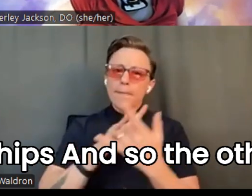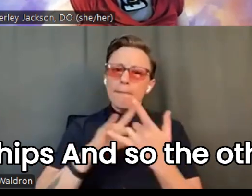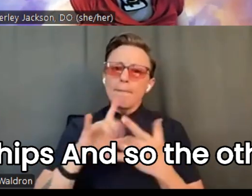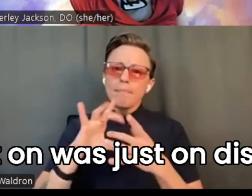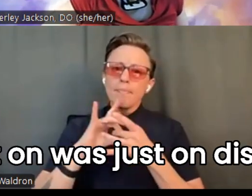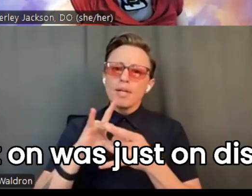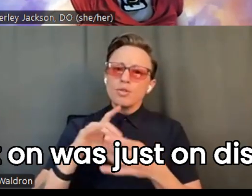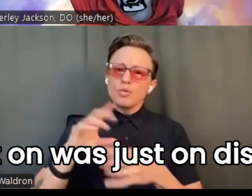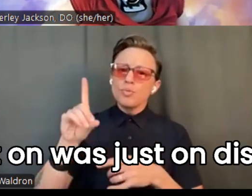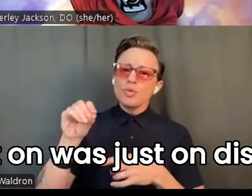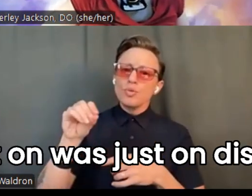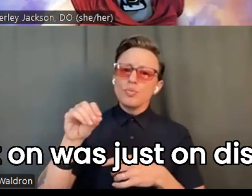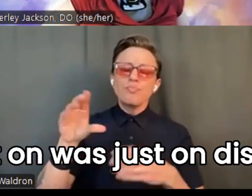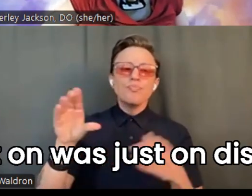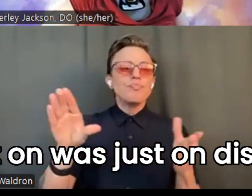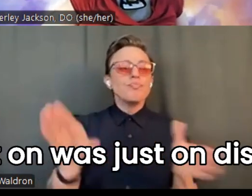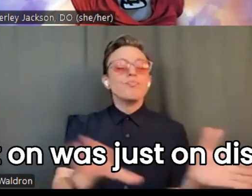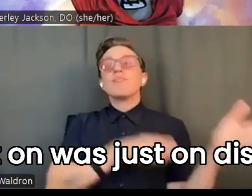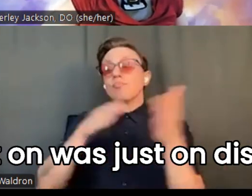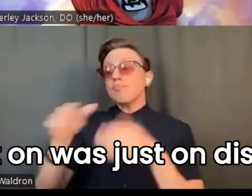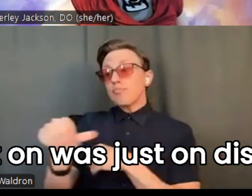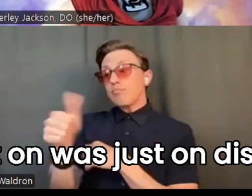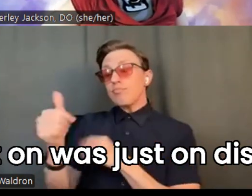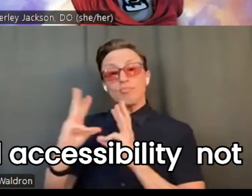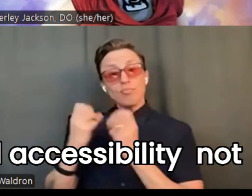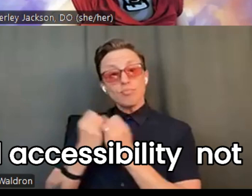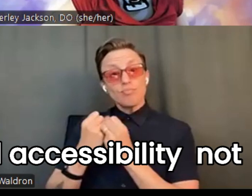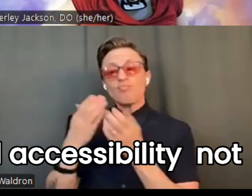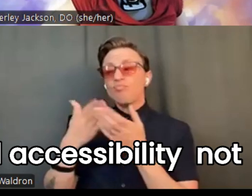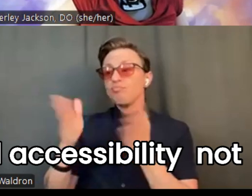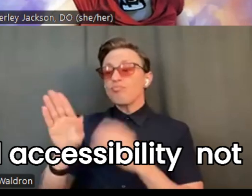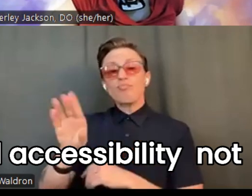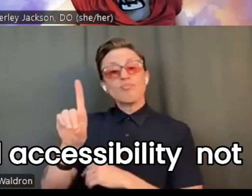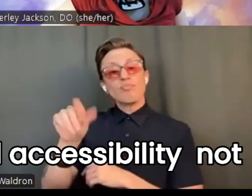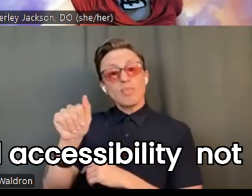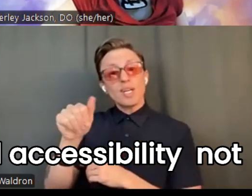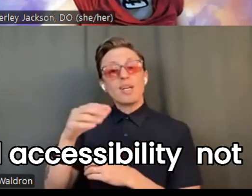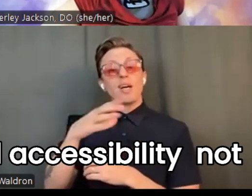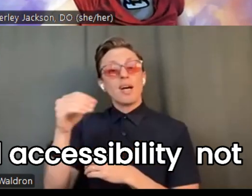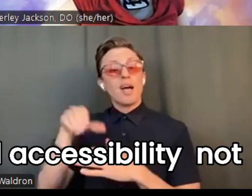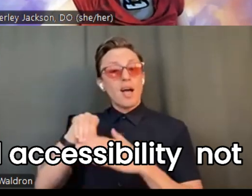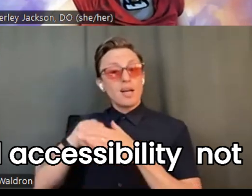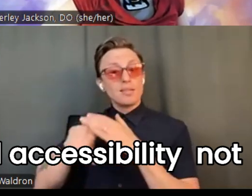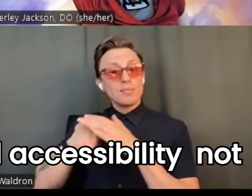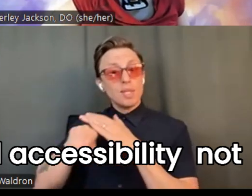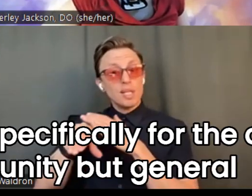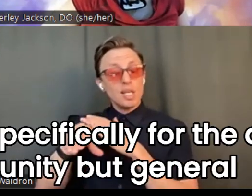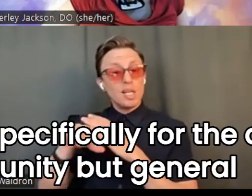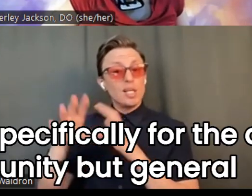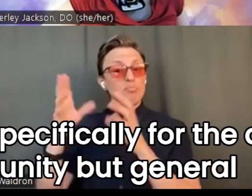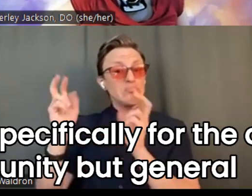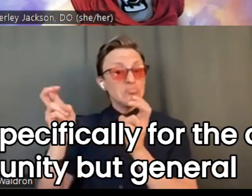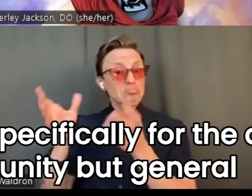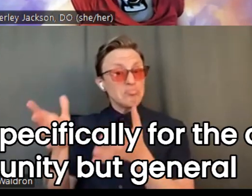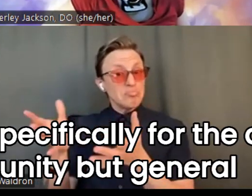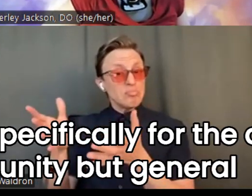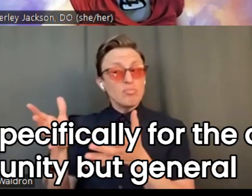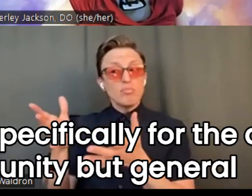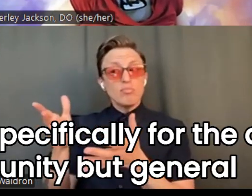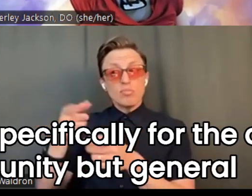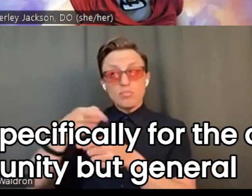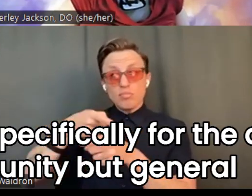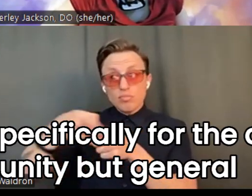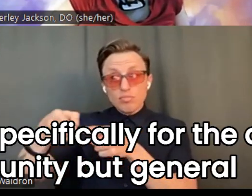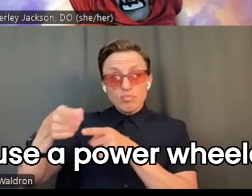so the other workshop I put on was just on disability and accessibility, not necessarily specifically for the